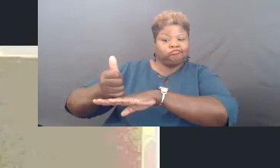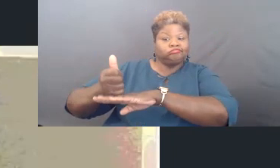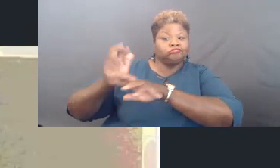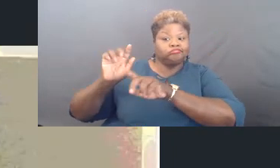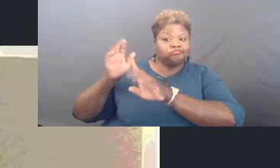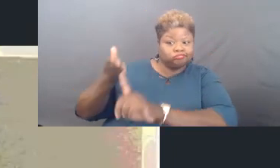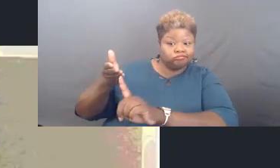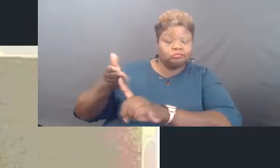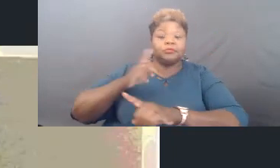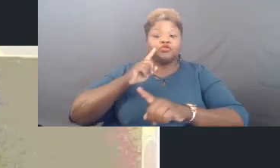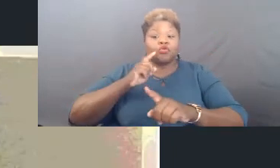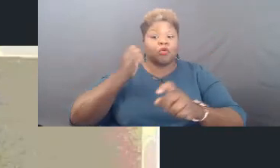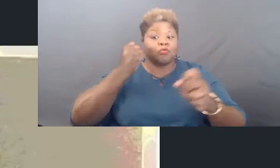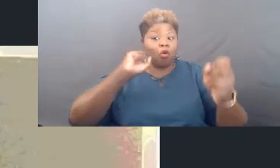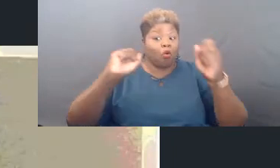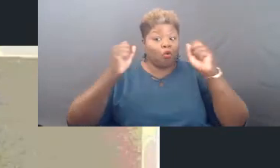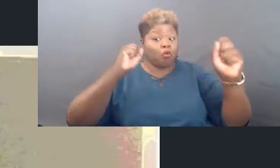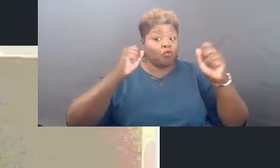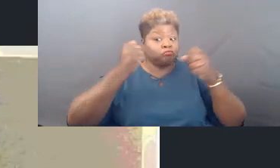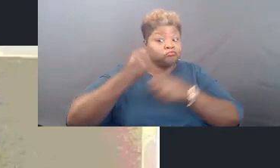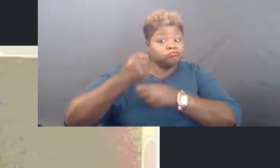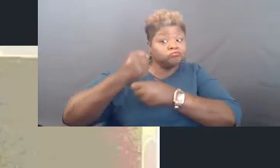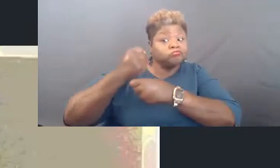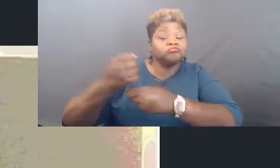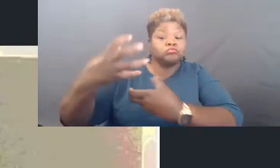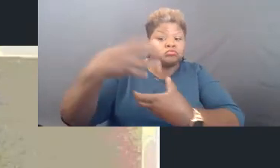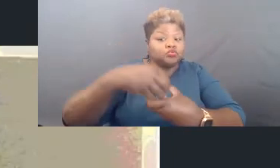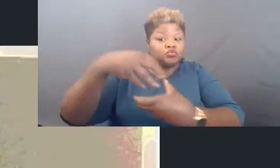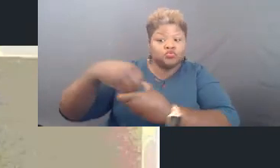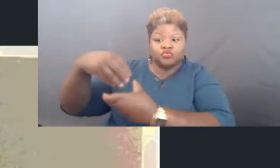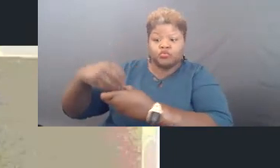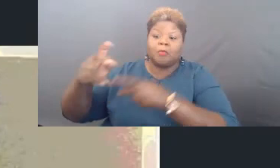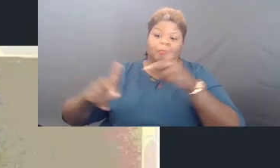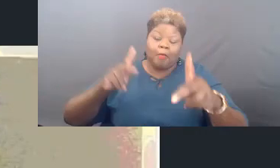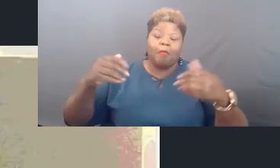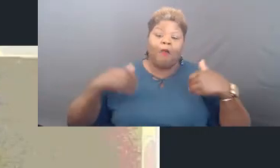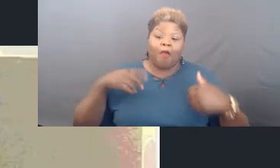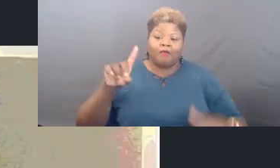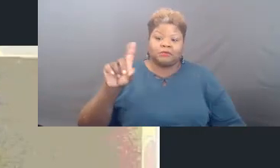their protests more inclusive of people with disabilities.